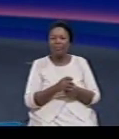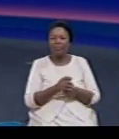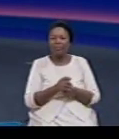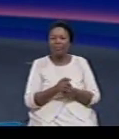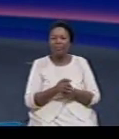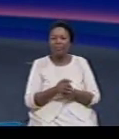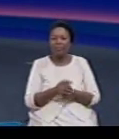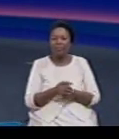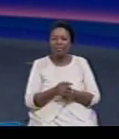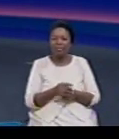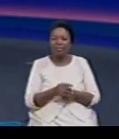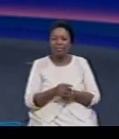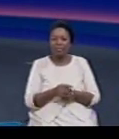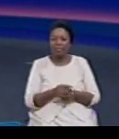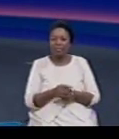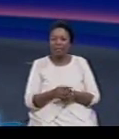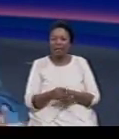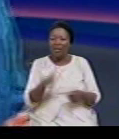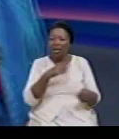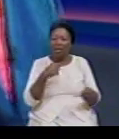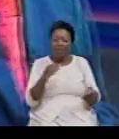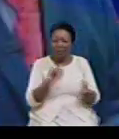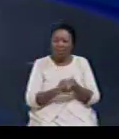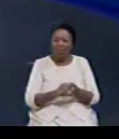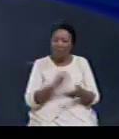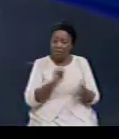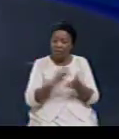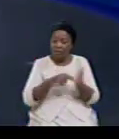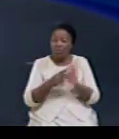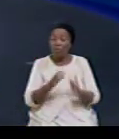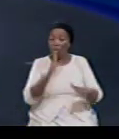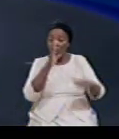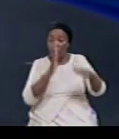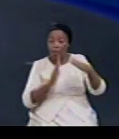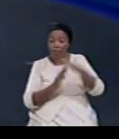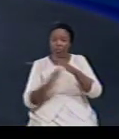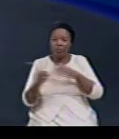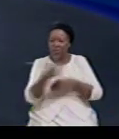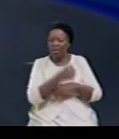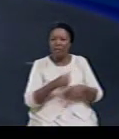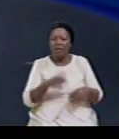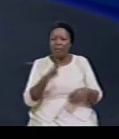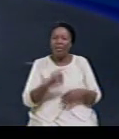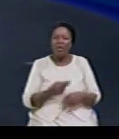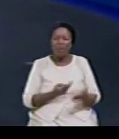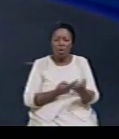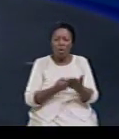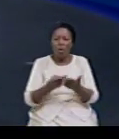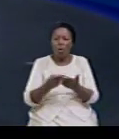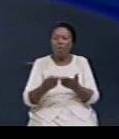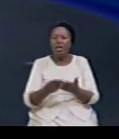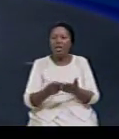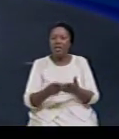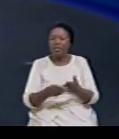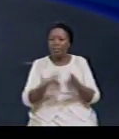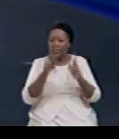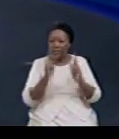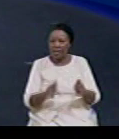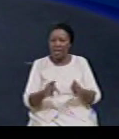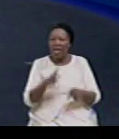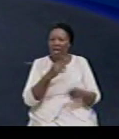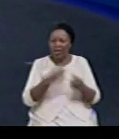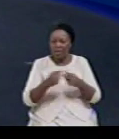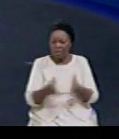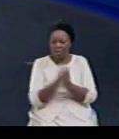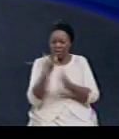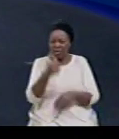saints of God. Now, what am I praising God for? And when do we praise the Lord? That's very important. What am I praising the Lord